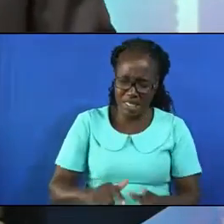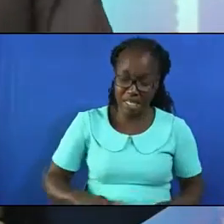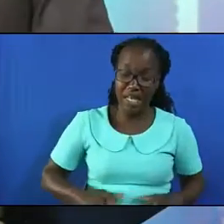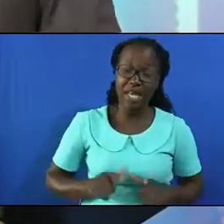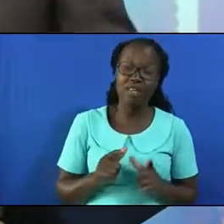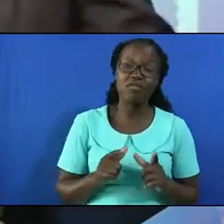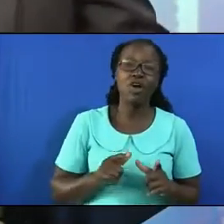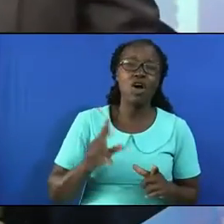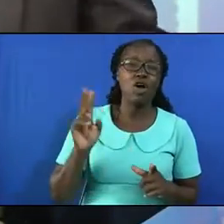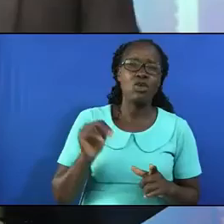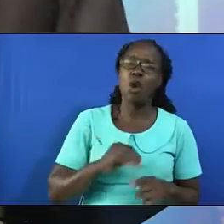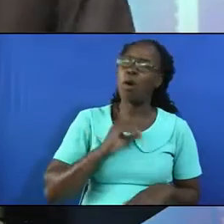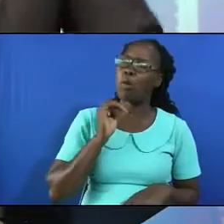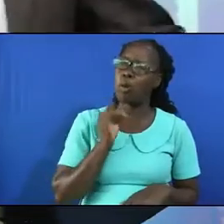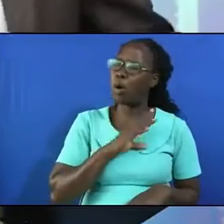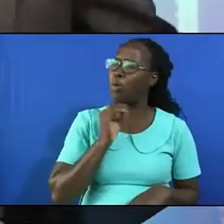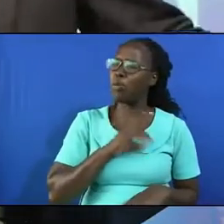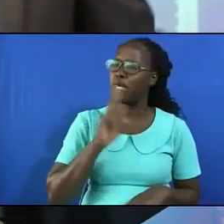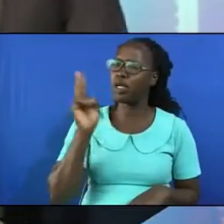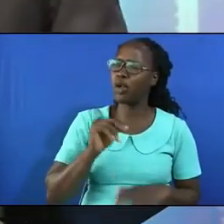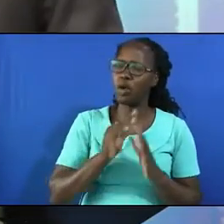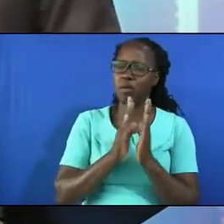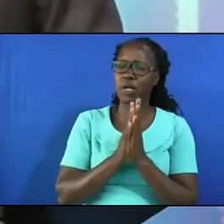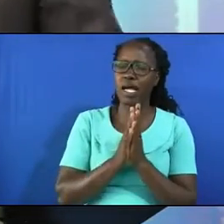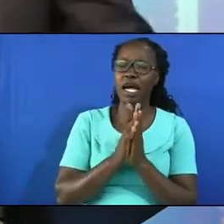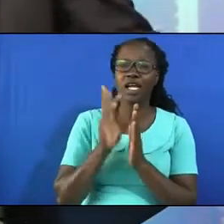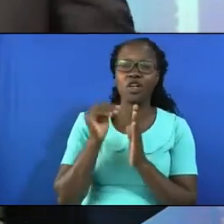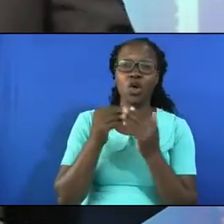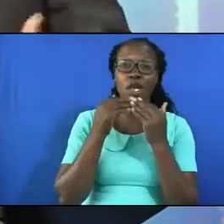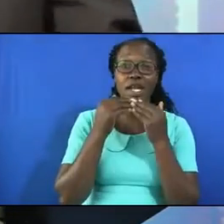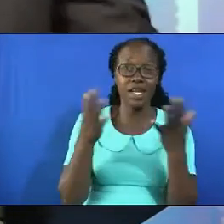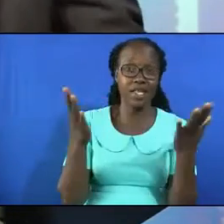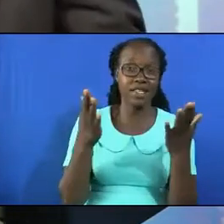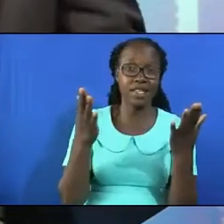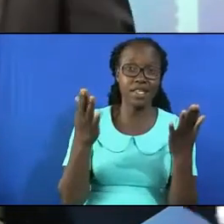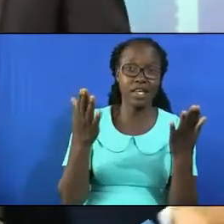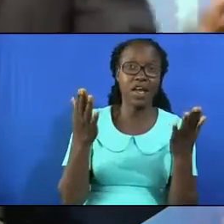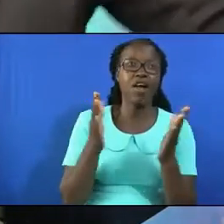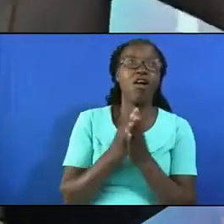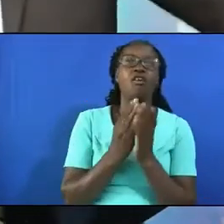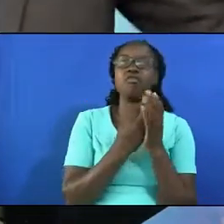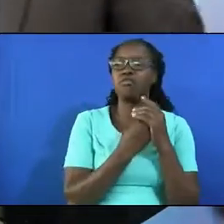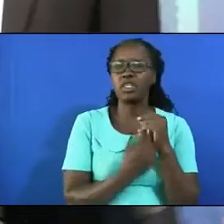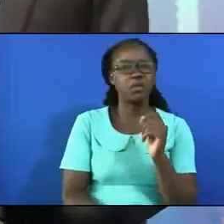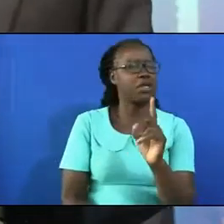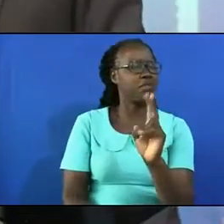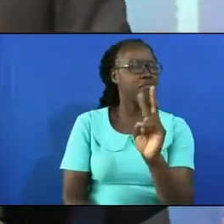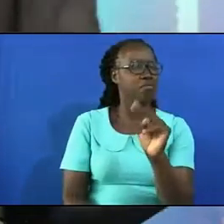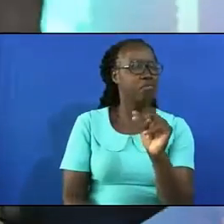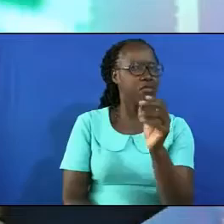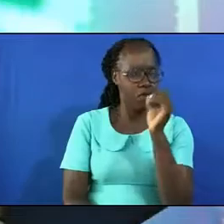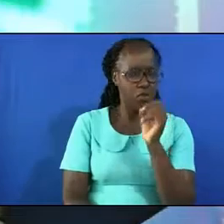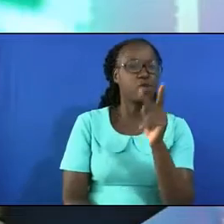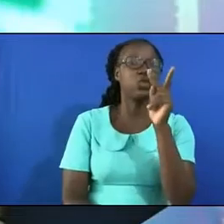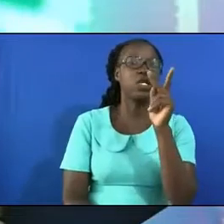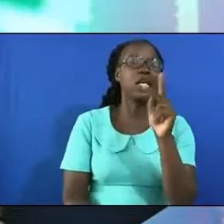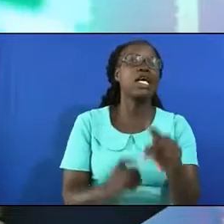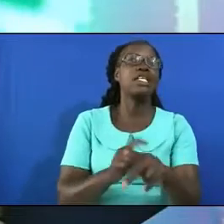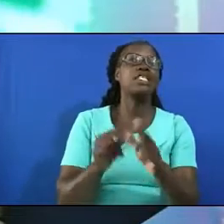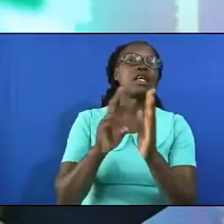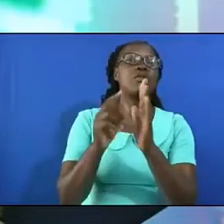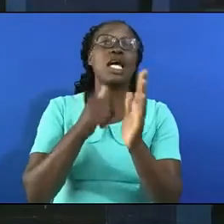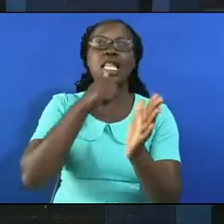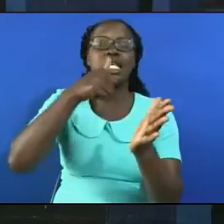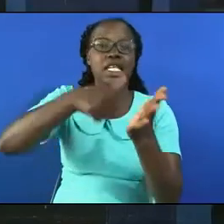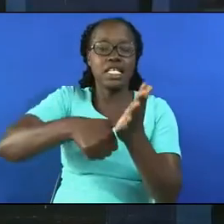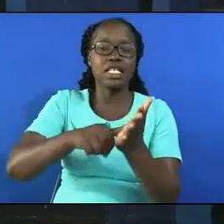life. No complaint, no prayer, and no nothing of desperation. He was okay. When you read the